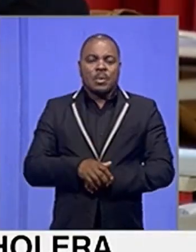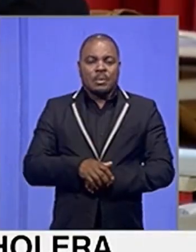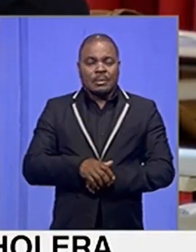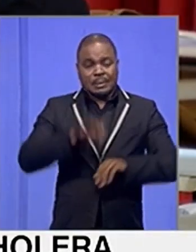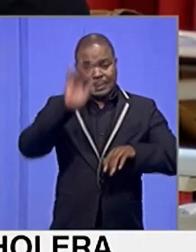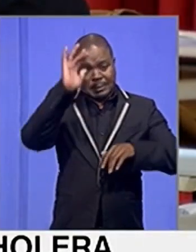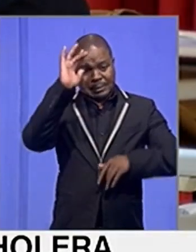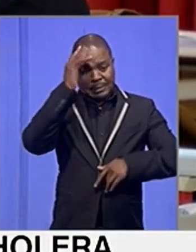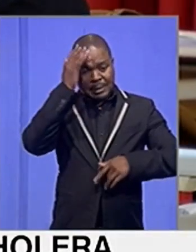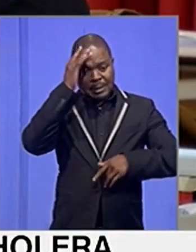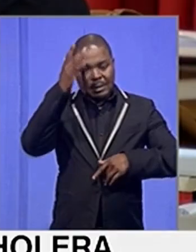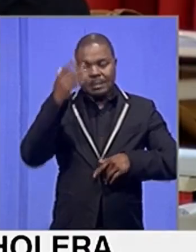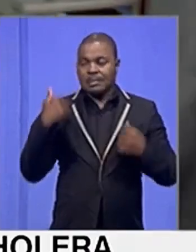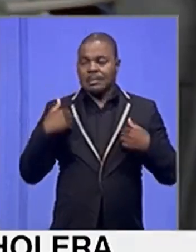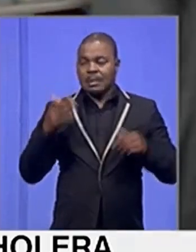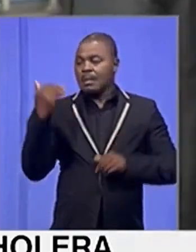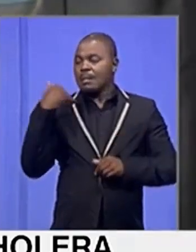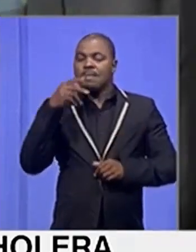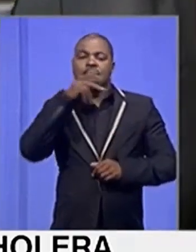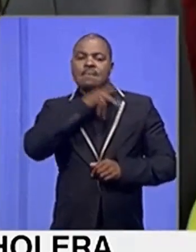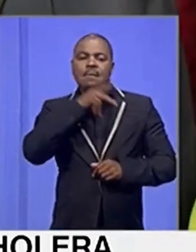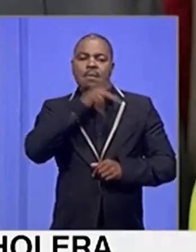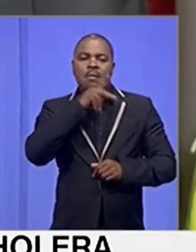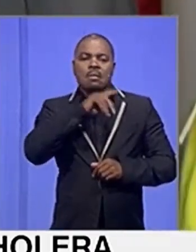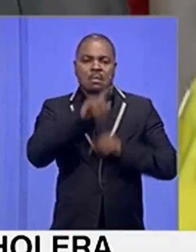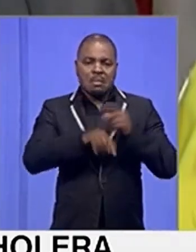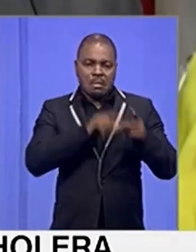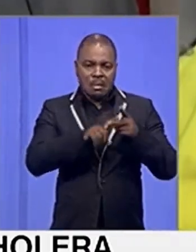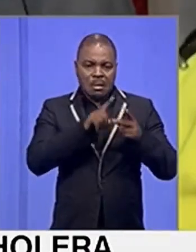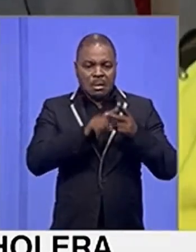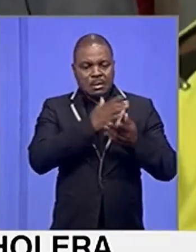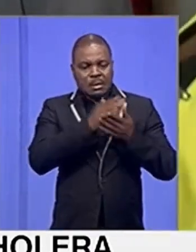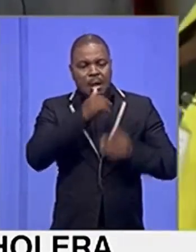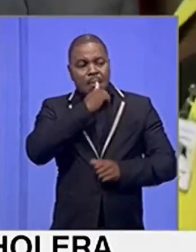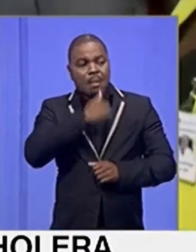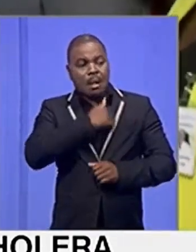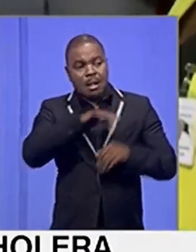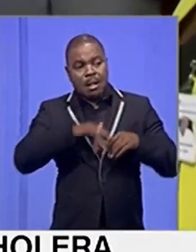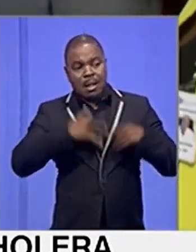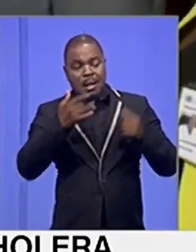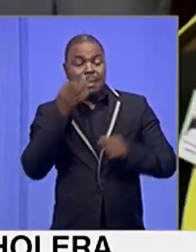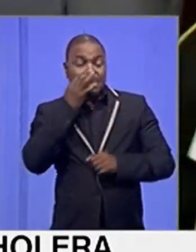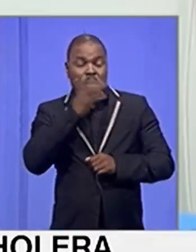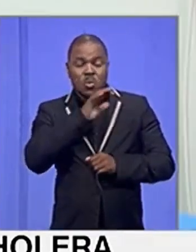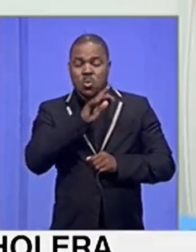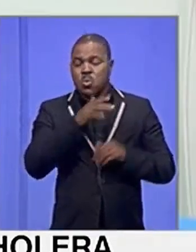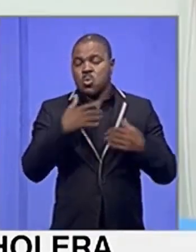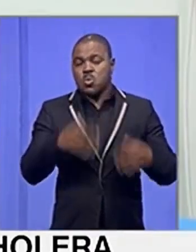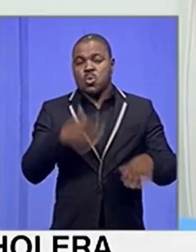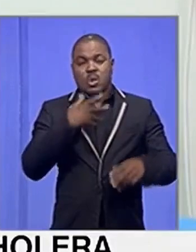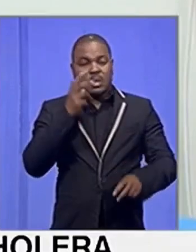di tlhageletse mo labotlhanong o fetileng, mme le bao ba falotseng ba re gone go le thata.